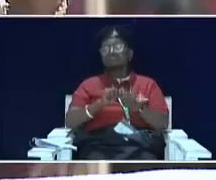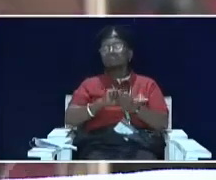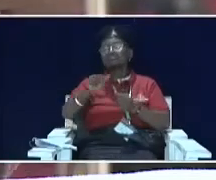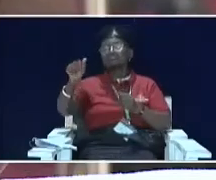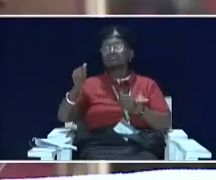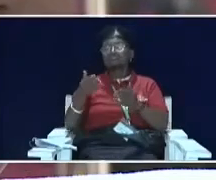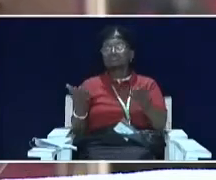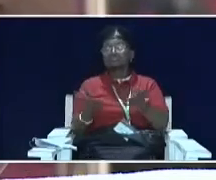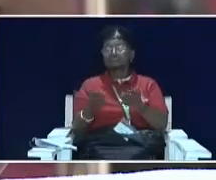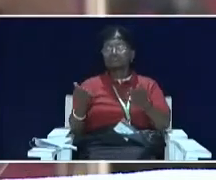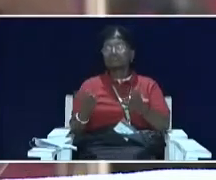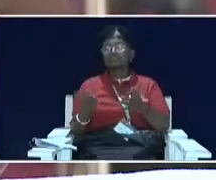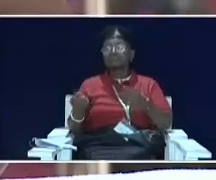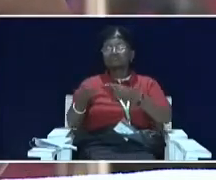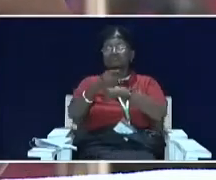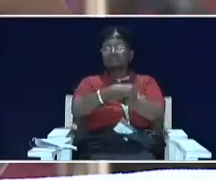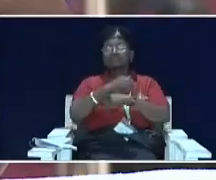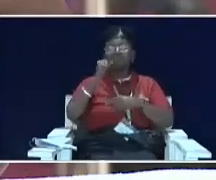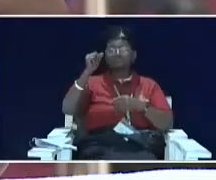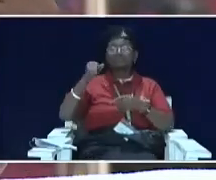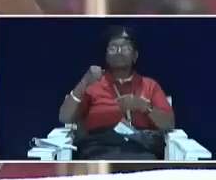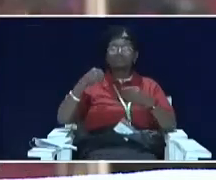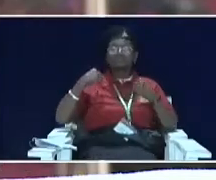His garment of shame,